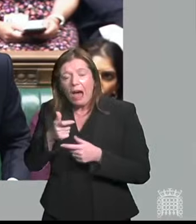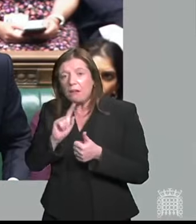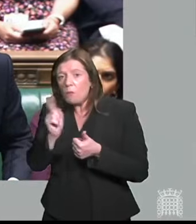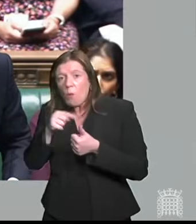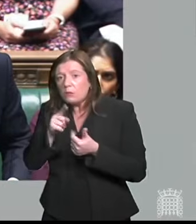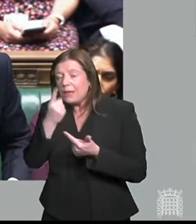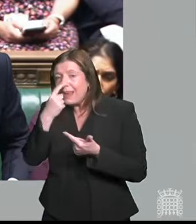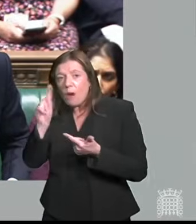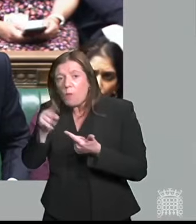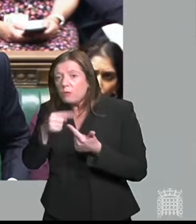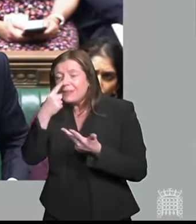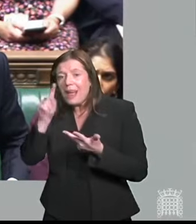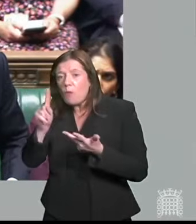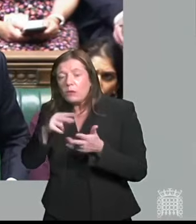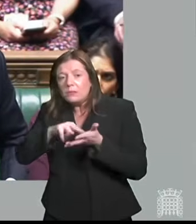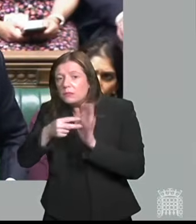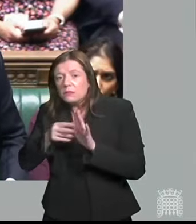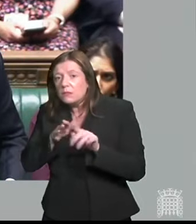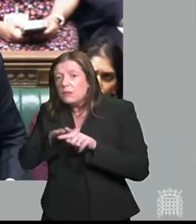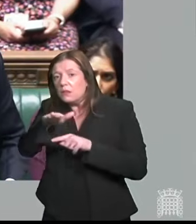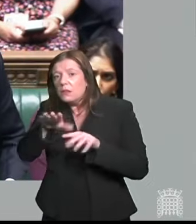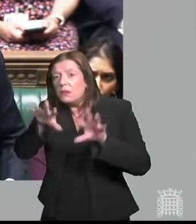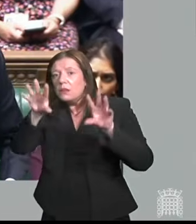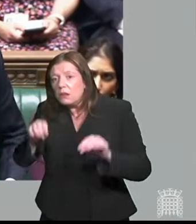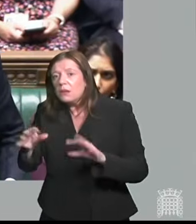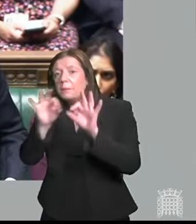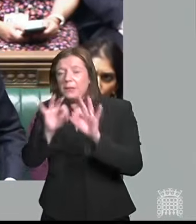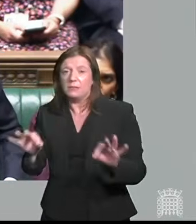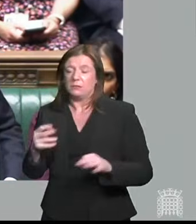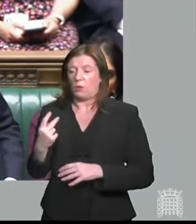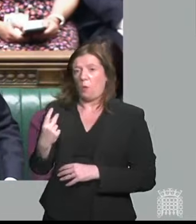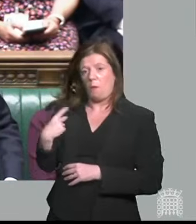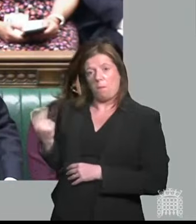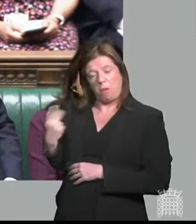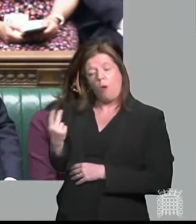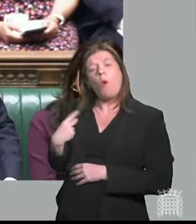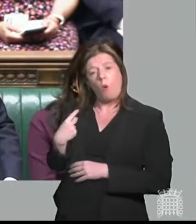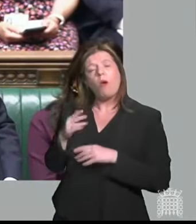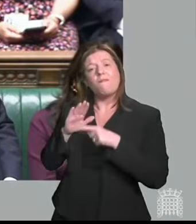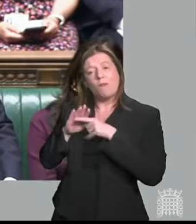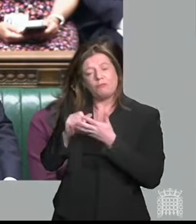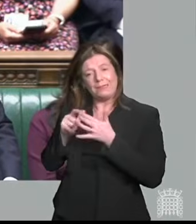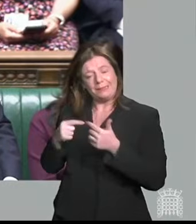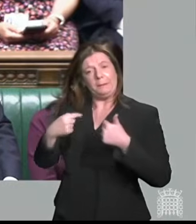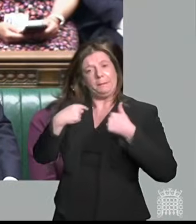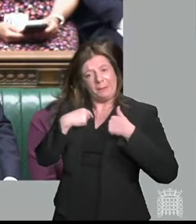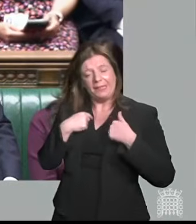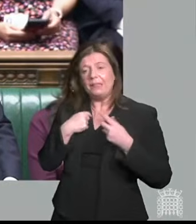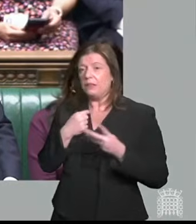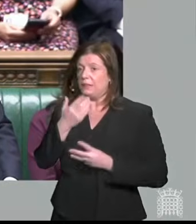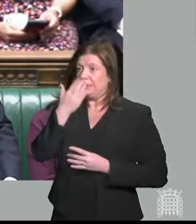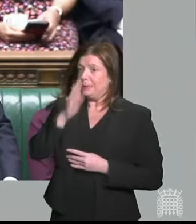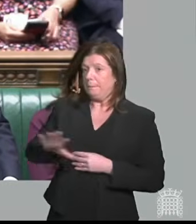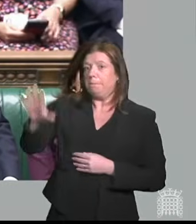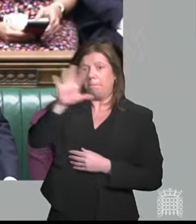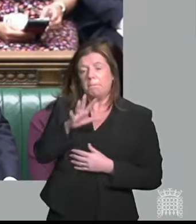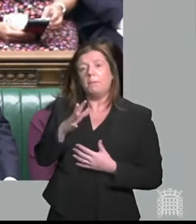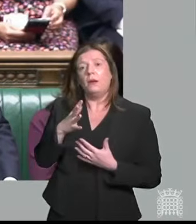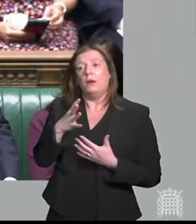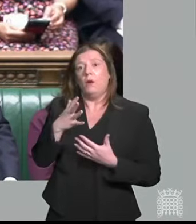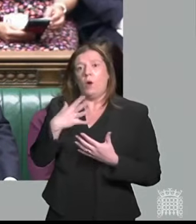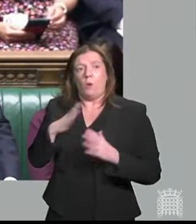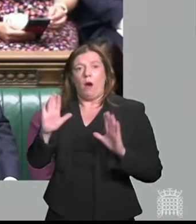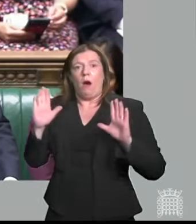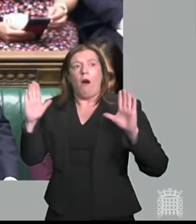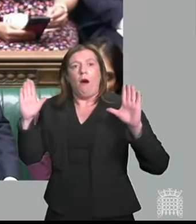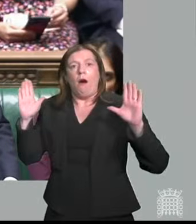peaceful future, and that has been a feature of both mine and the Foreign Secretary's dialogue, and I'm confident that there is willingness in the region not to escalate